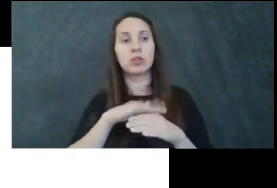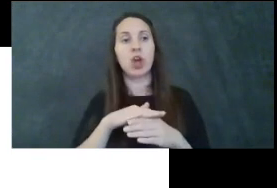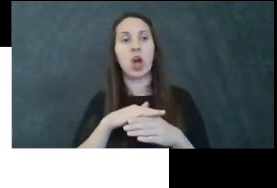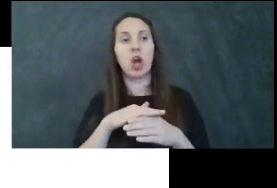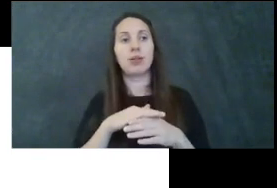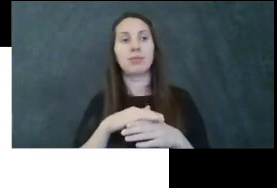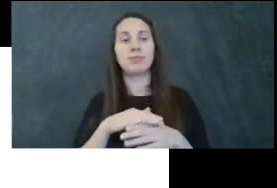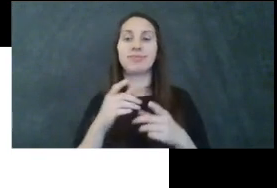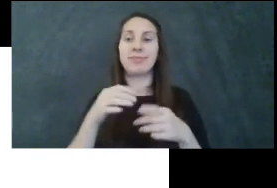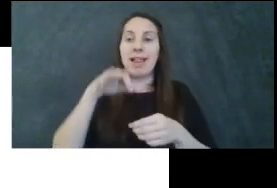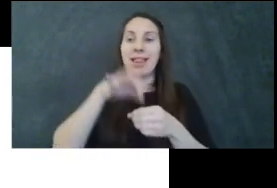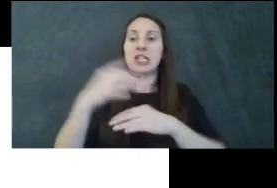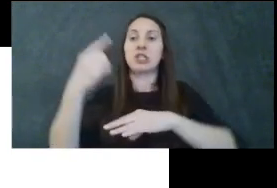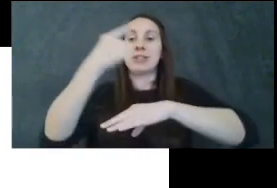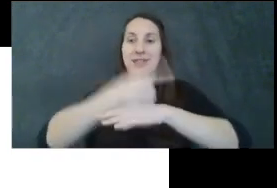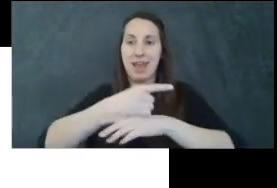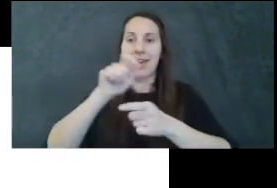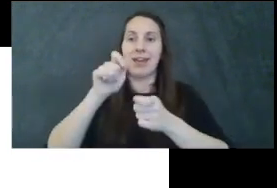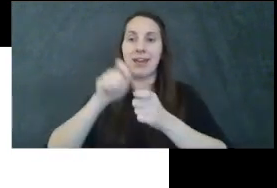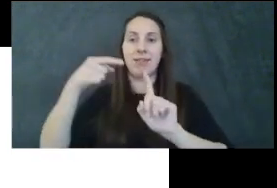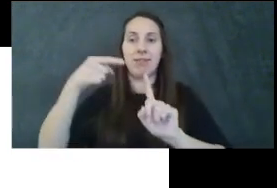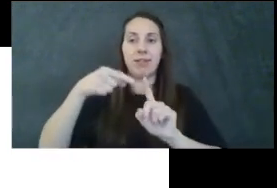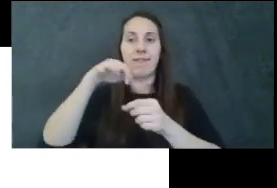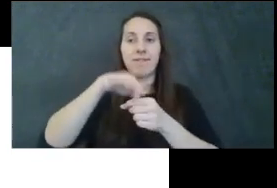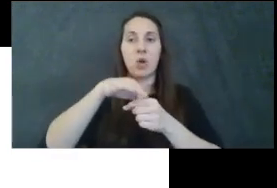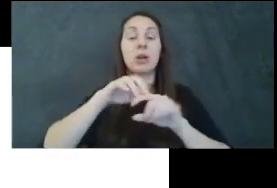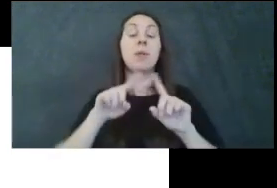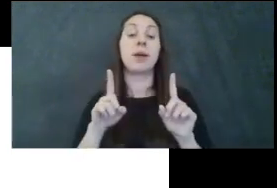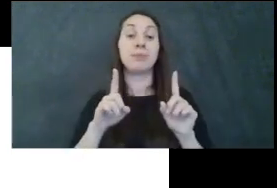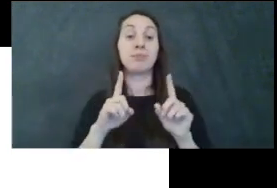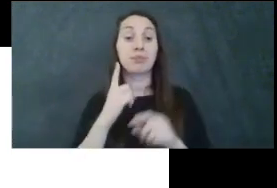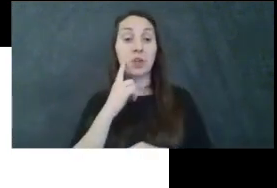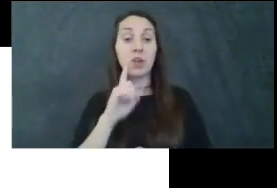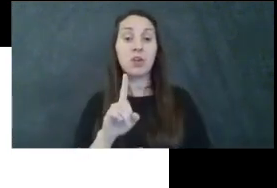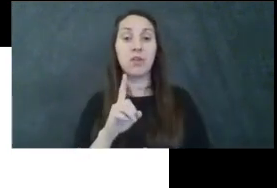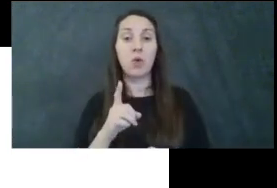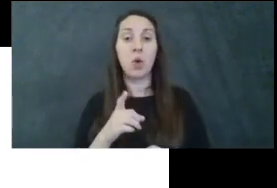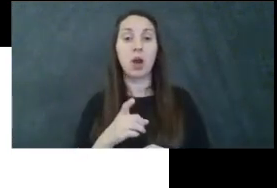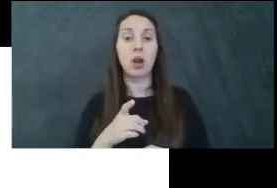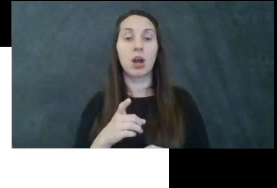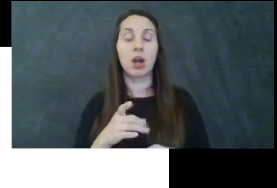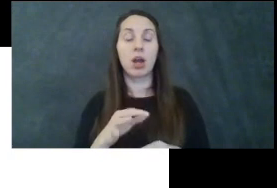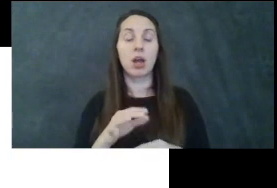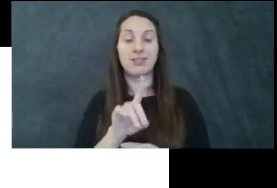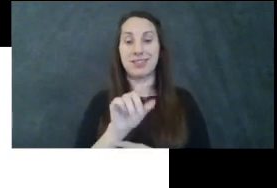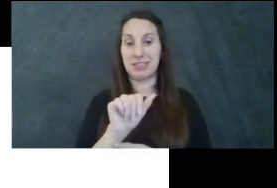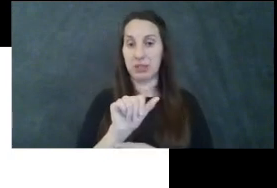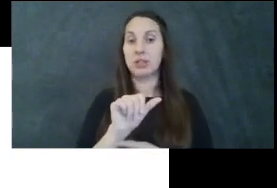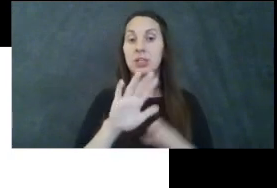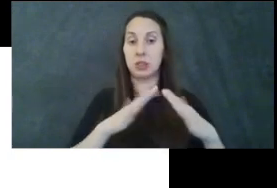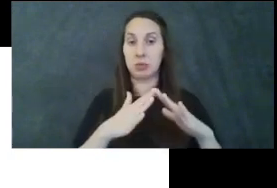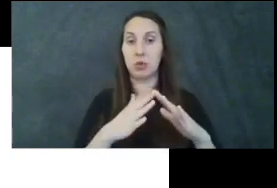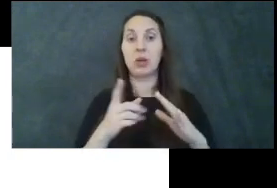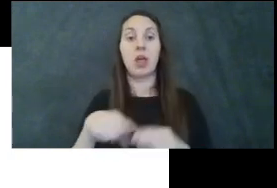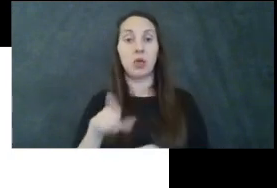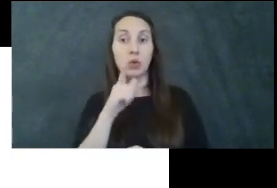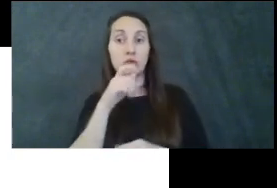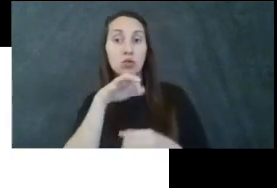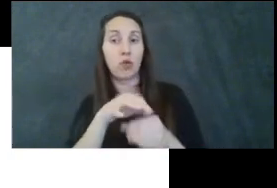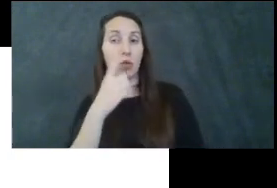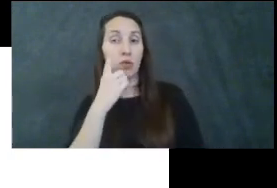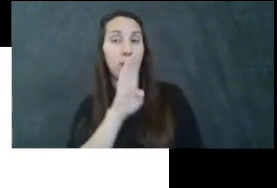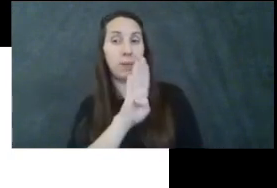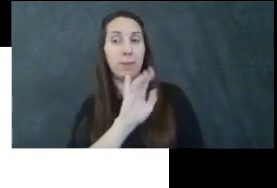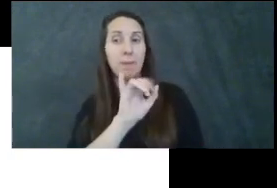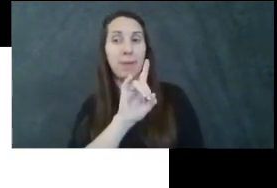for the disability community, and a lot of those who ended up voting for Biden, this was something that took